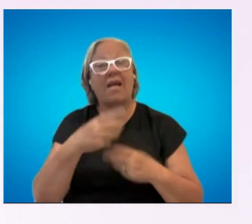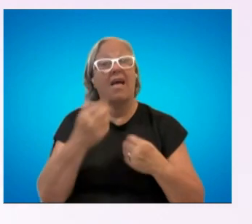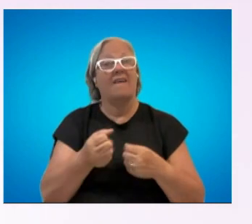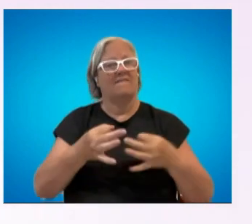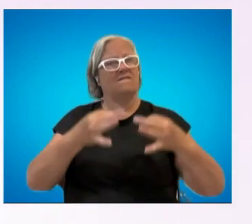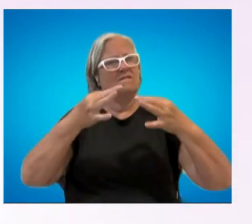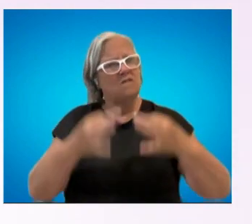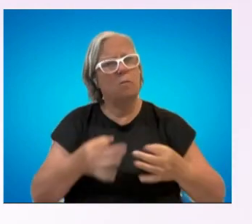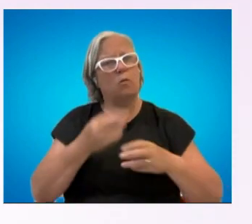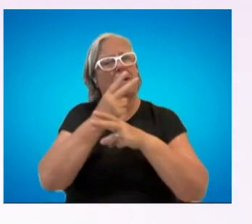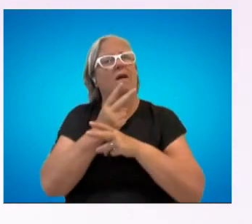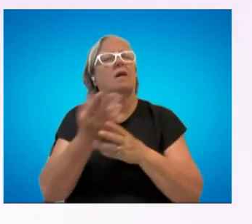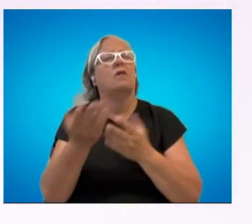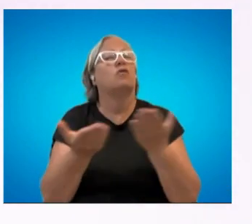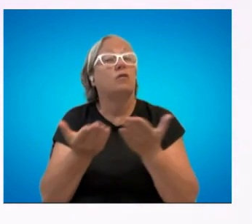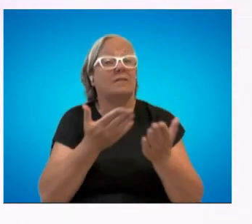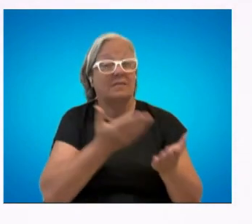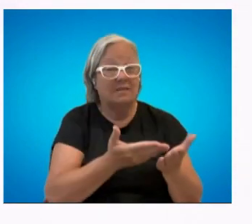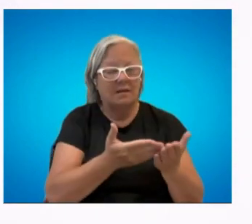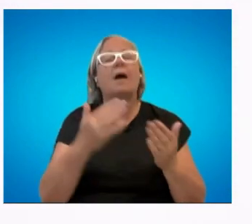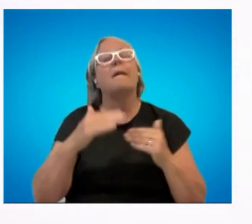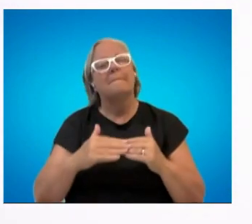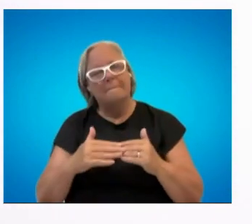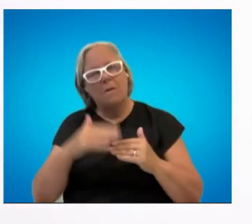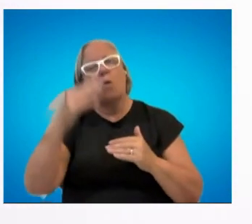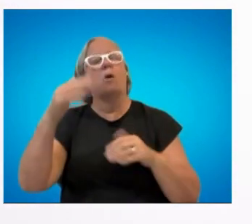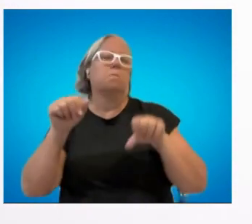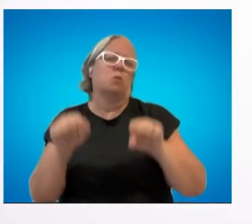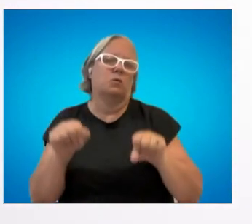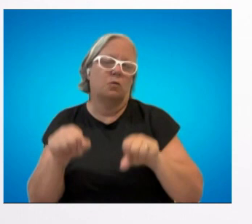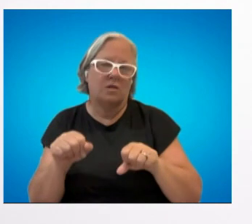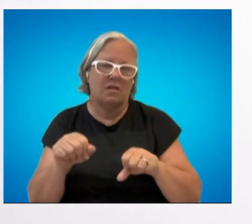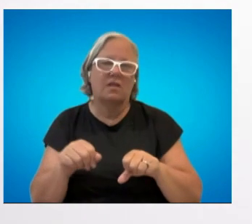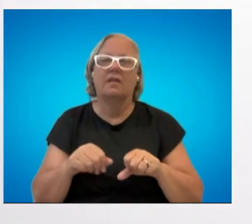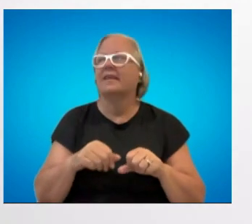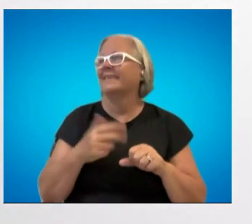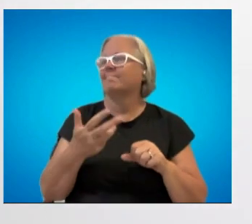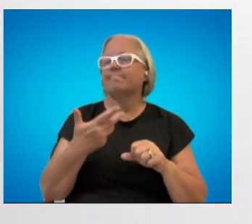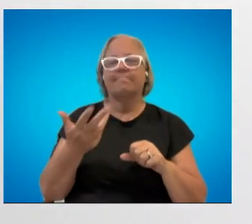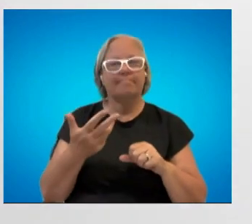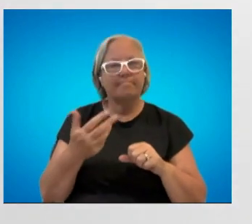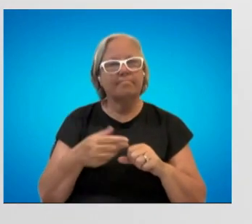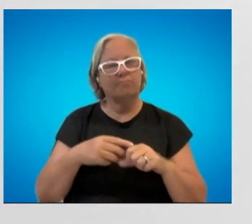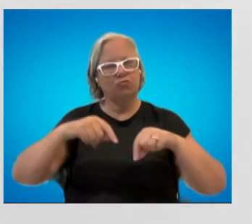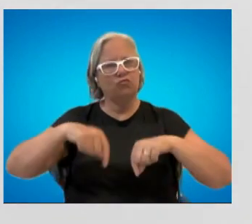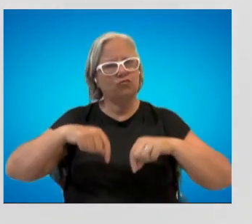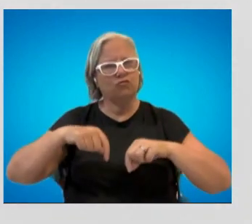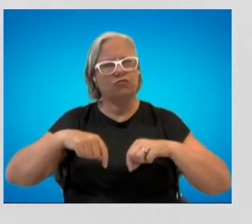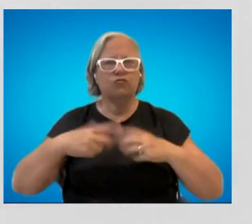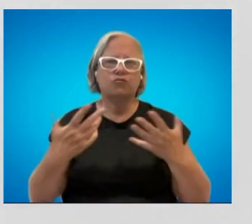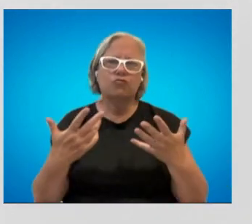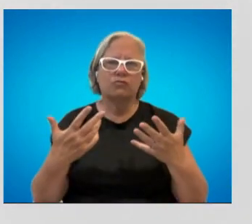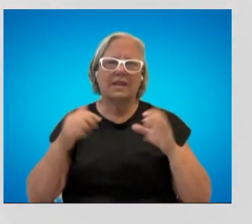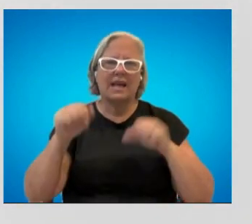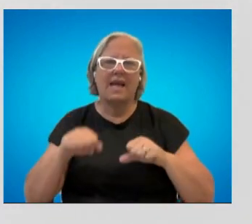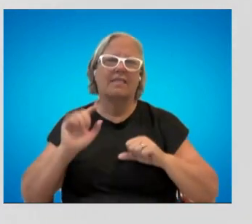probabilities to have high scores in these domains and also in the overall gender equality